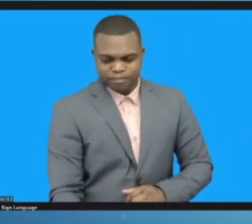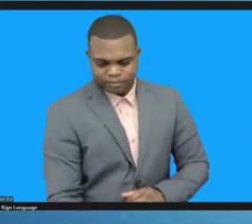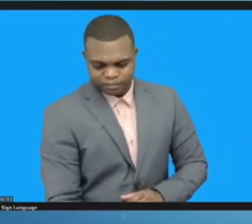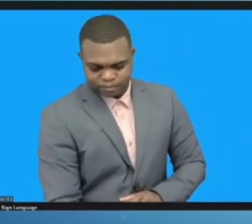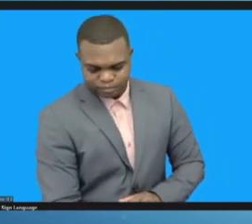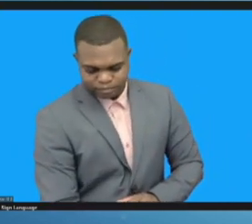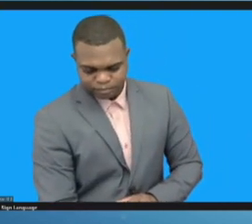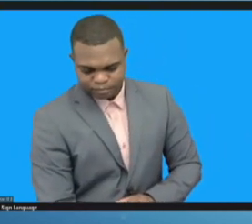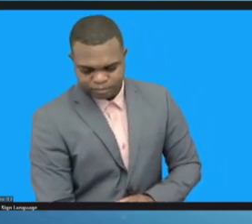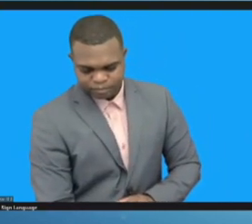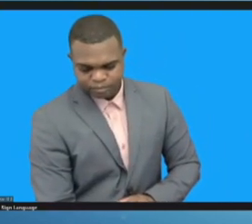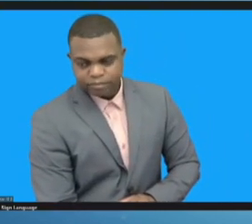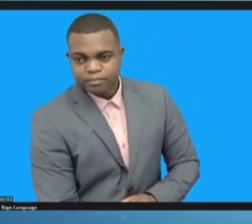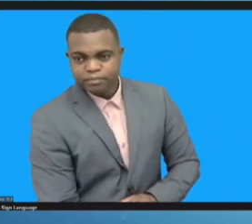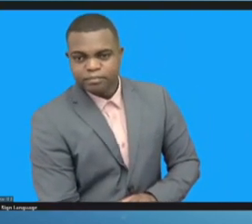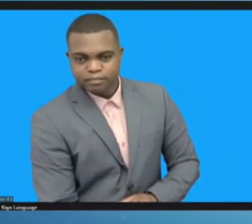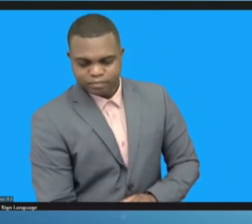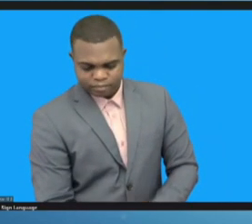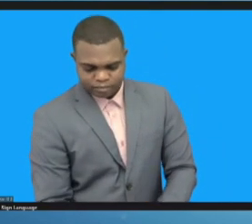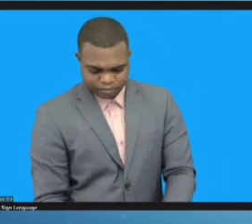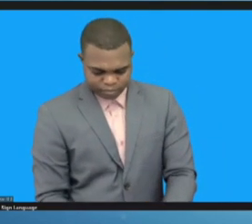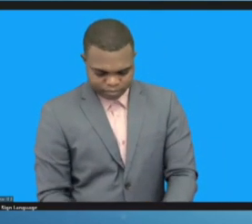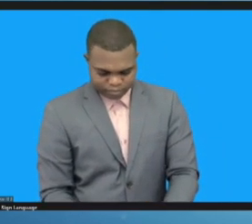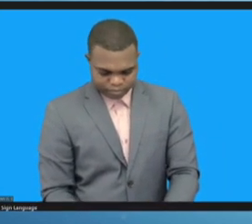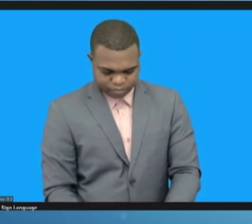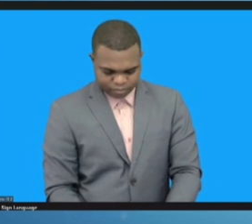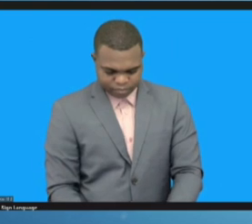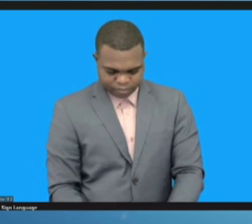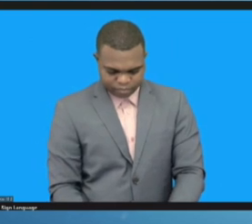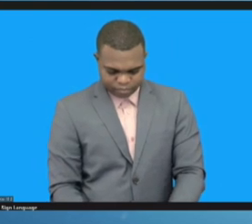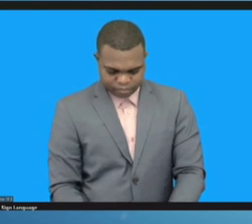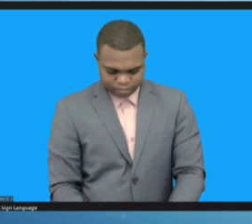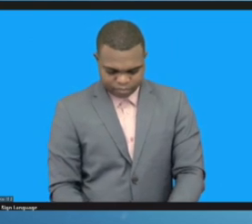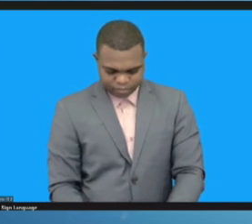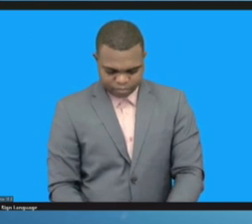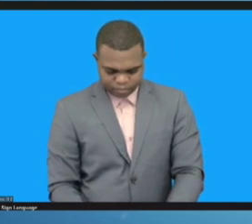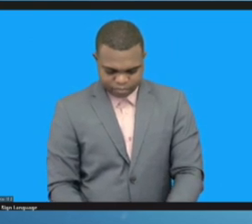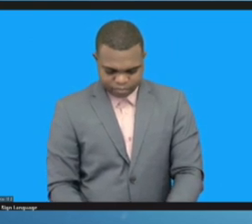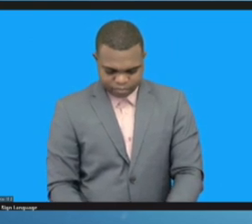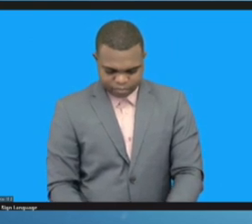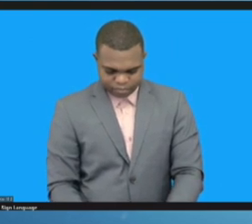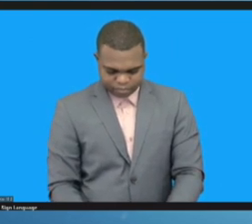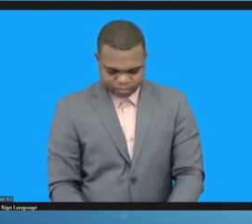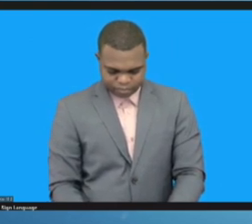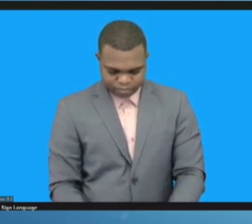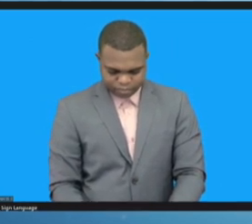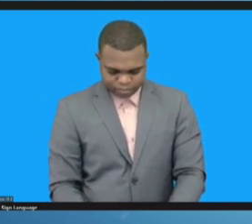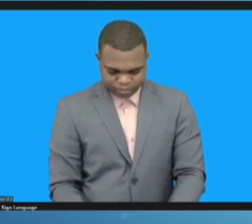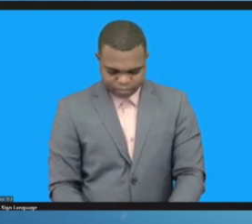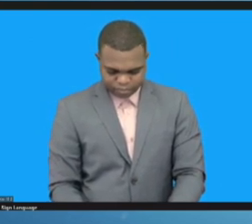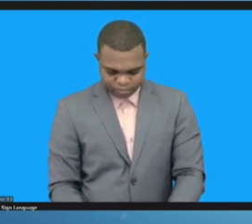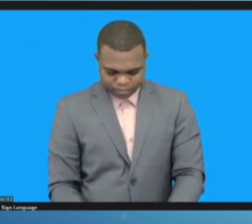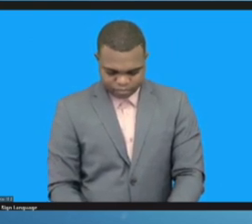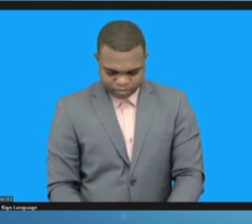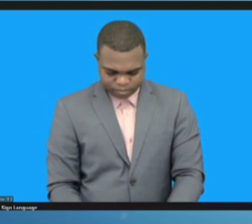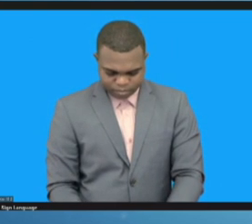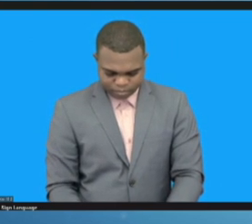video message by the United Nations Secretary General, Mr. Antonio Guterres. Mr. Junhua, the floor is yours.